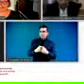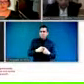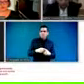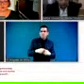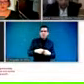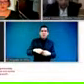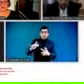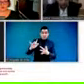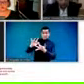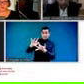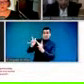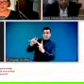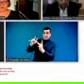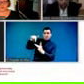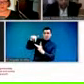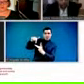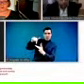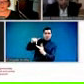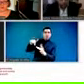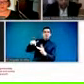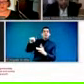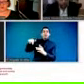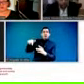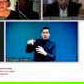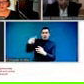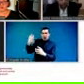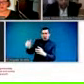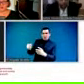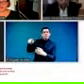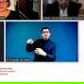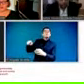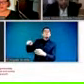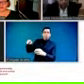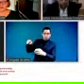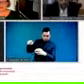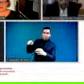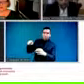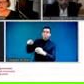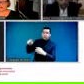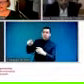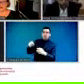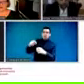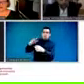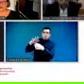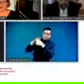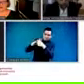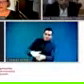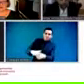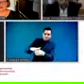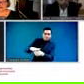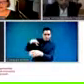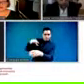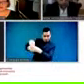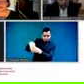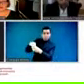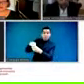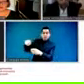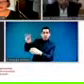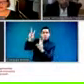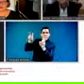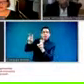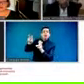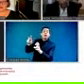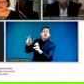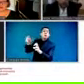of equality, voice, and empowerment. I think the most important thing about government intervention, therefore, in respect of voice,